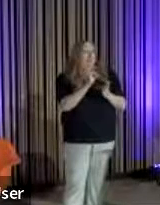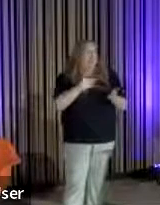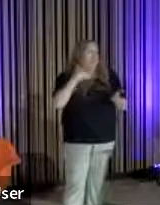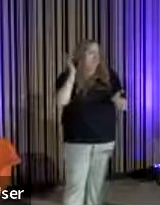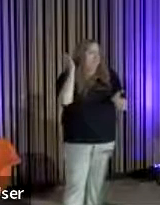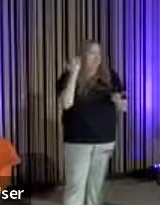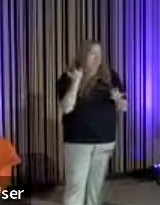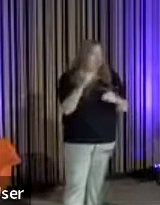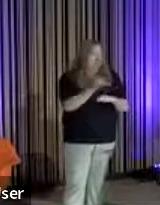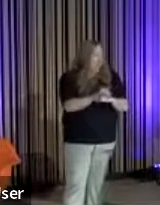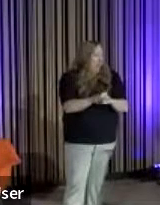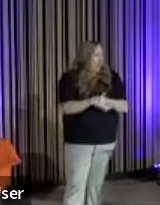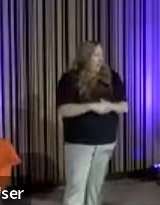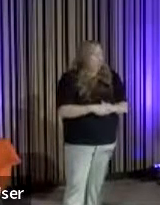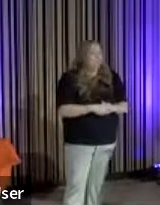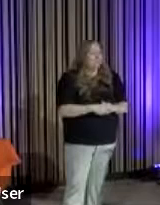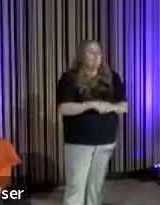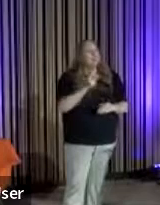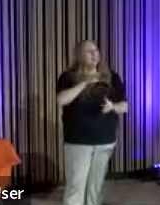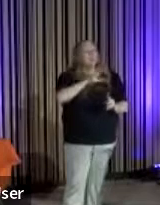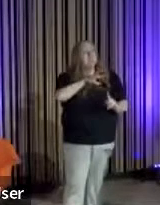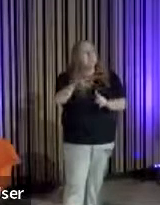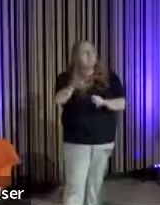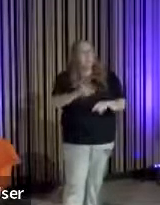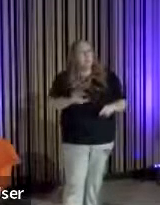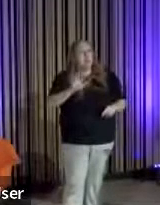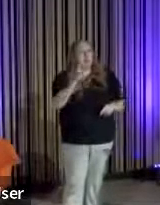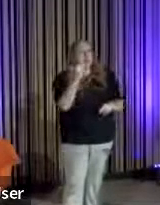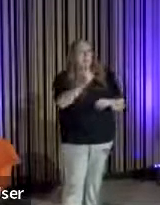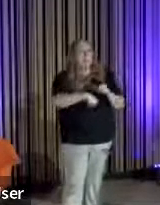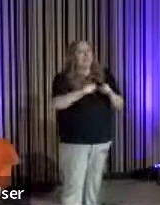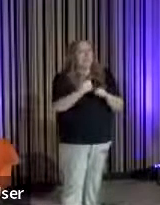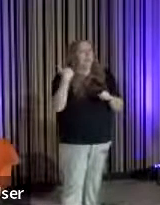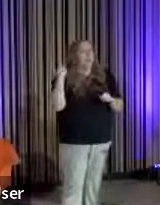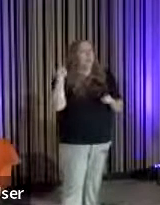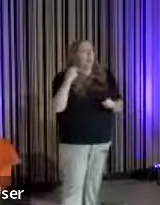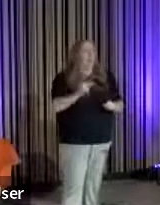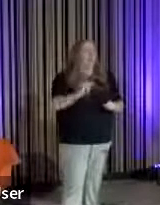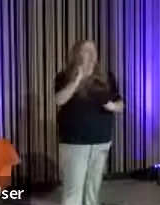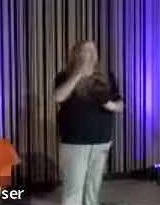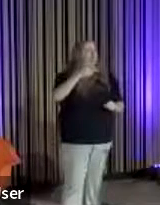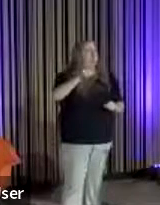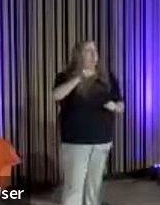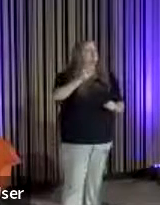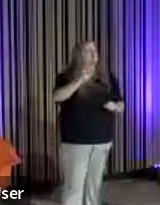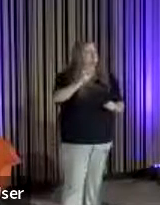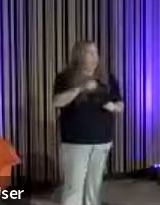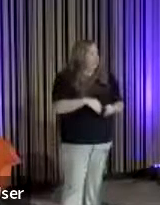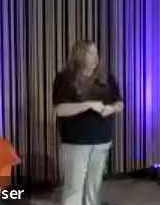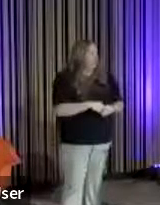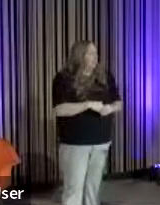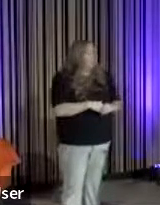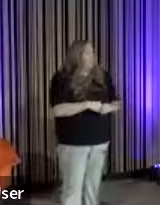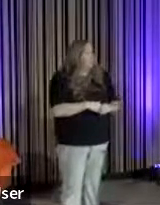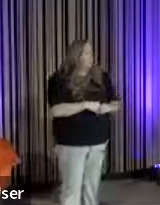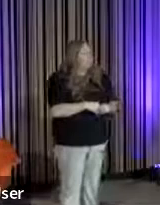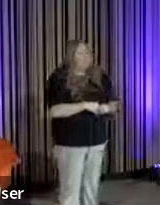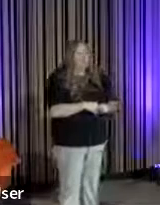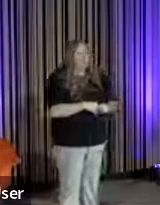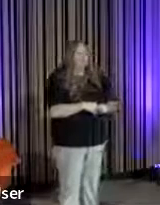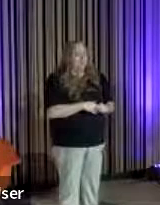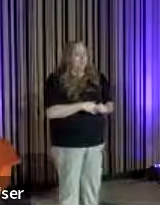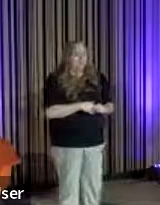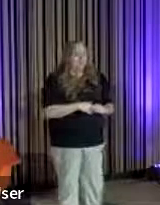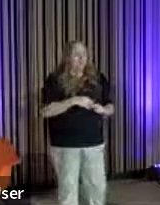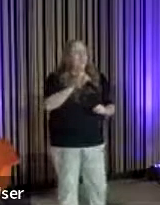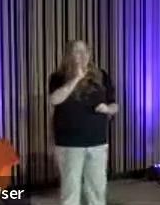evening. This was Tara 15 years ago at the North Pole. Bizarre to see a boat in the ice like that, but yeah, that's 1 meter